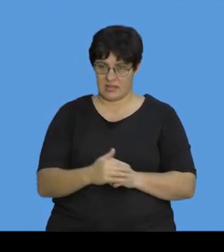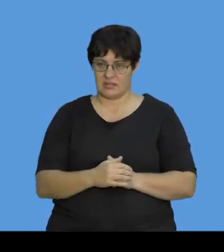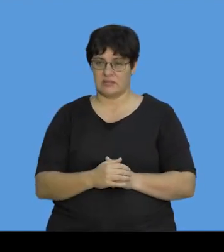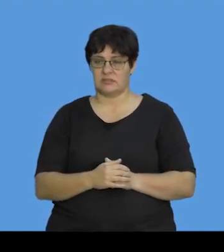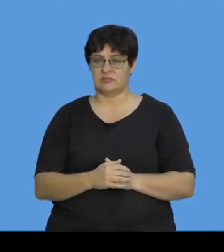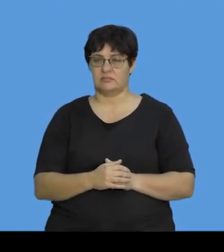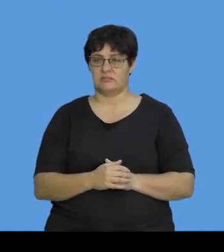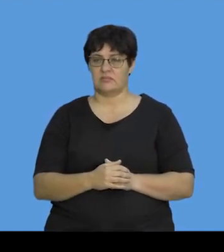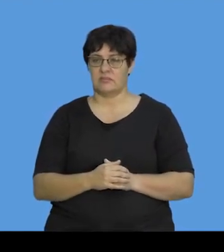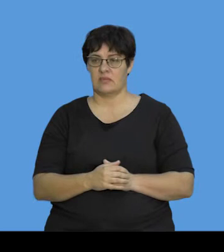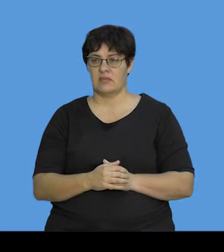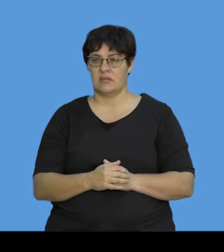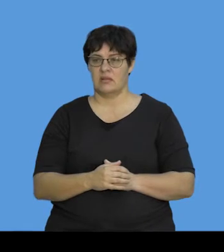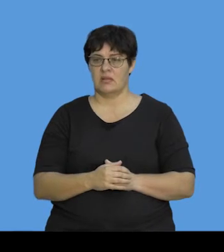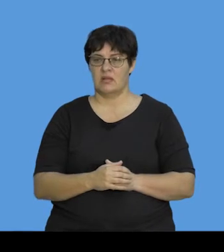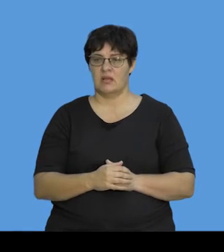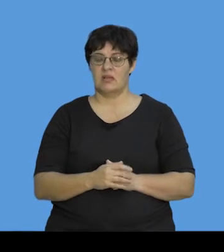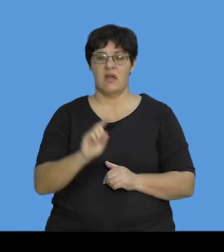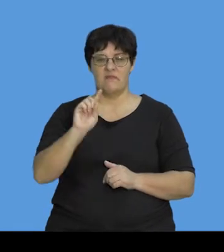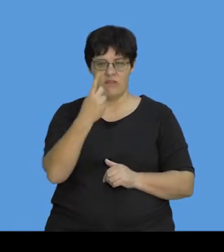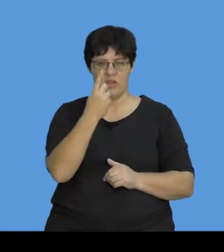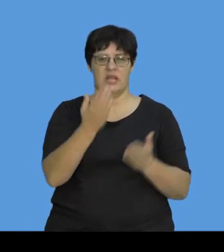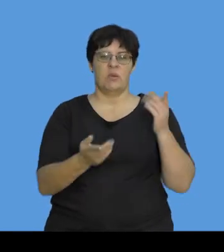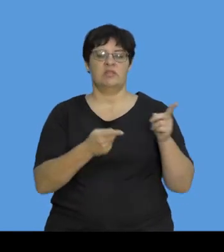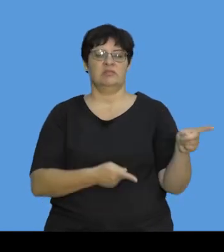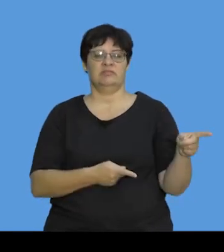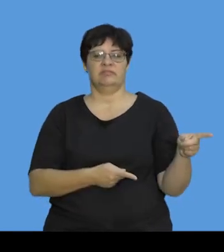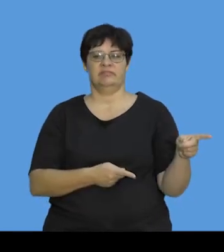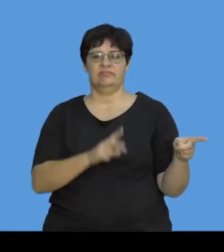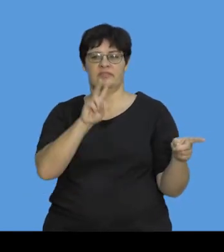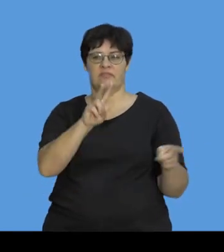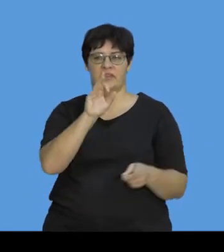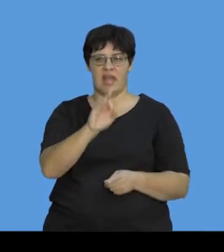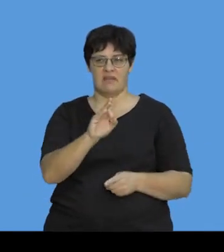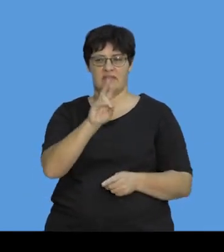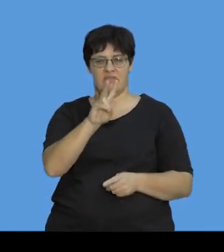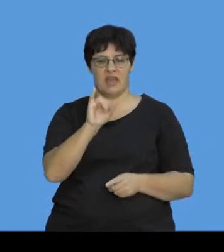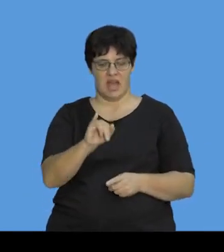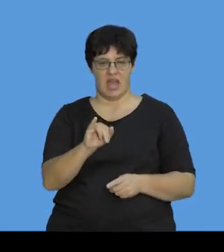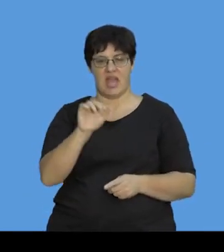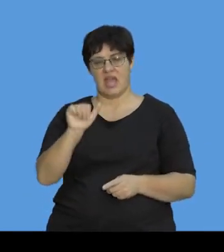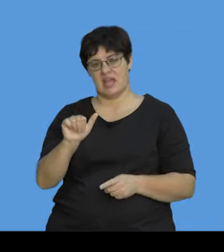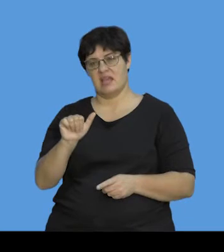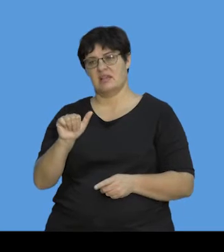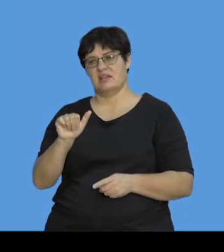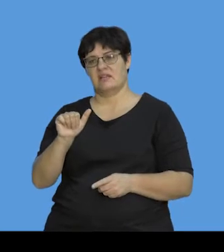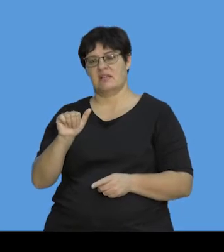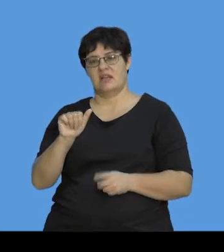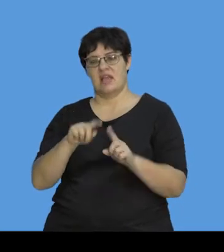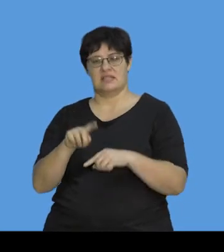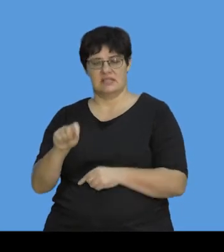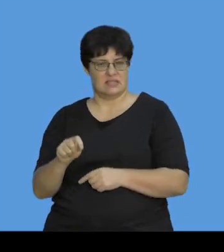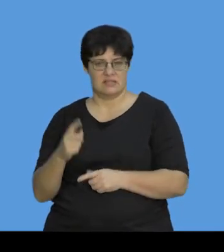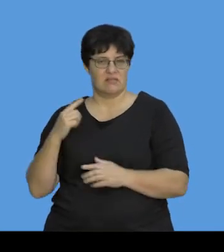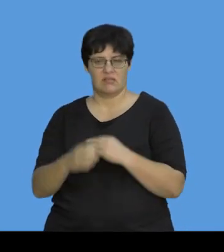this first part here, that's the first equation. VF equals VI plus A delta T. It's just what